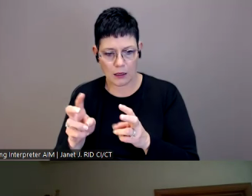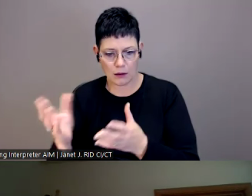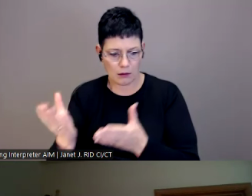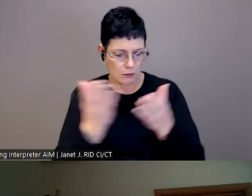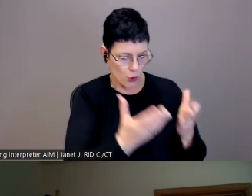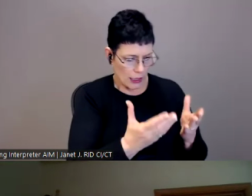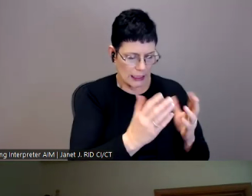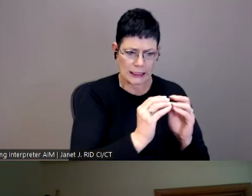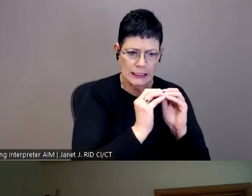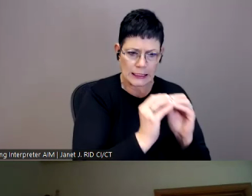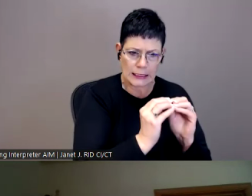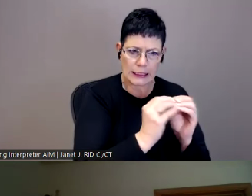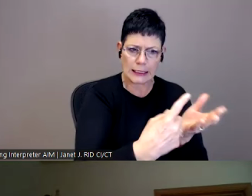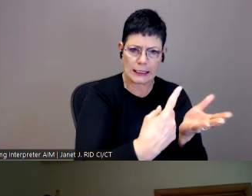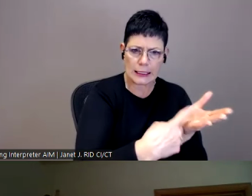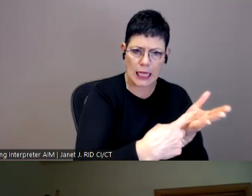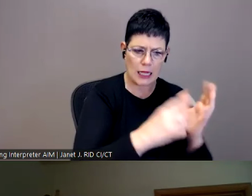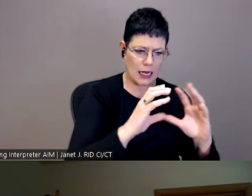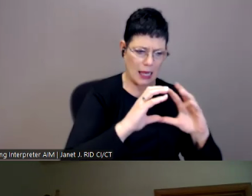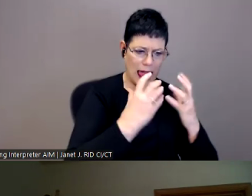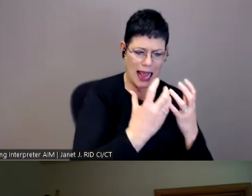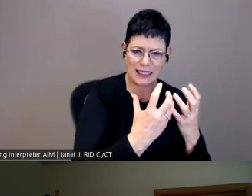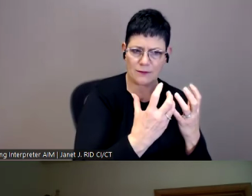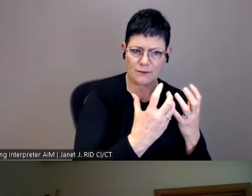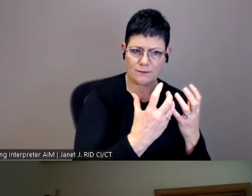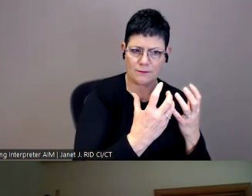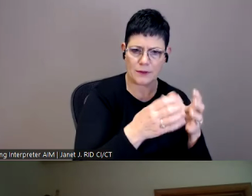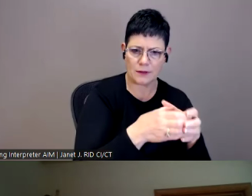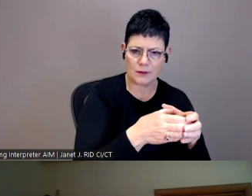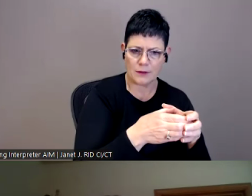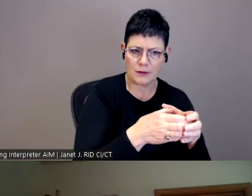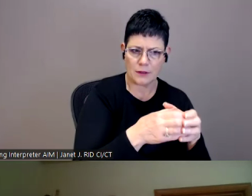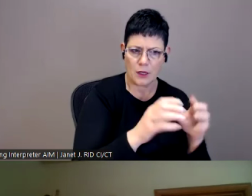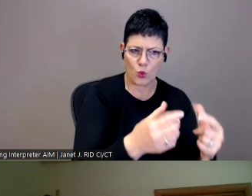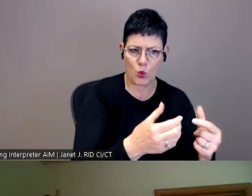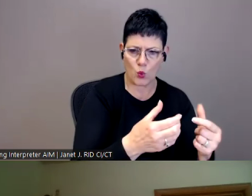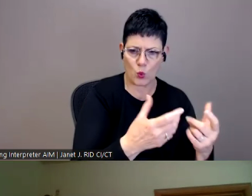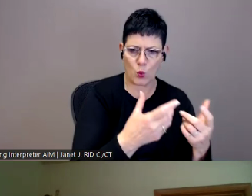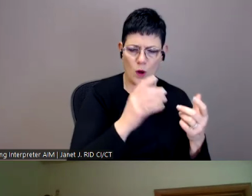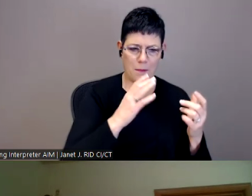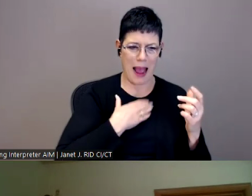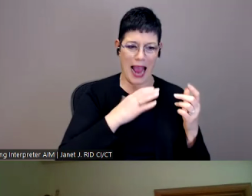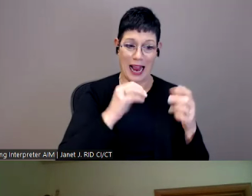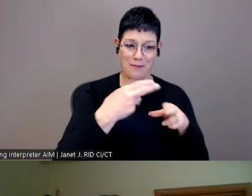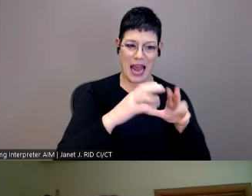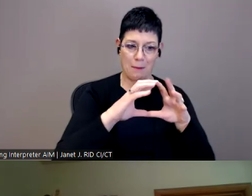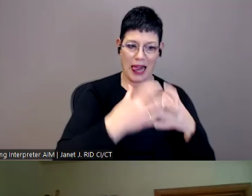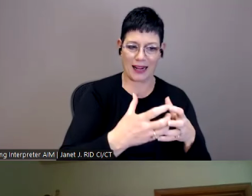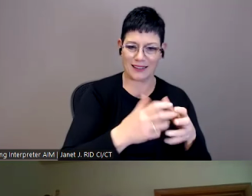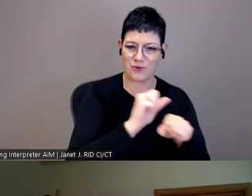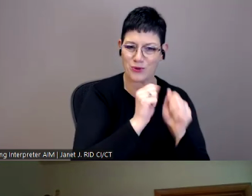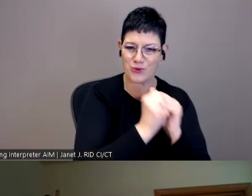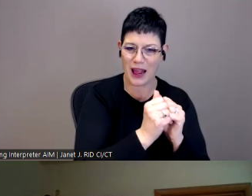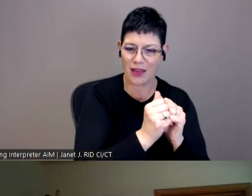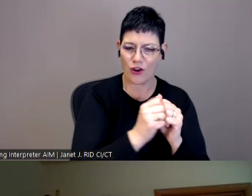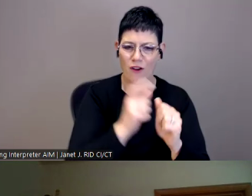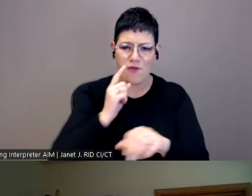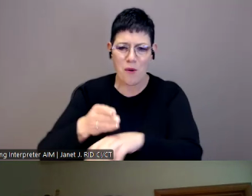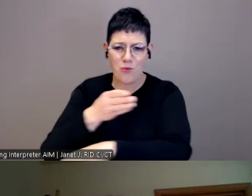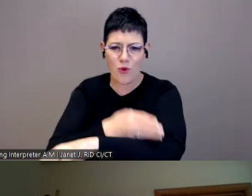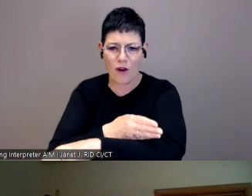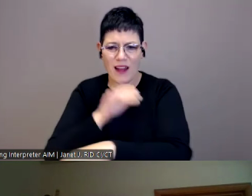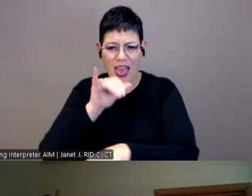collective insight, what we can do to make progress. And that is a